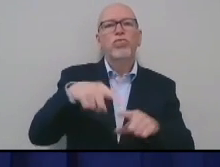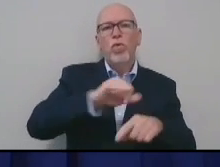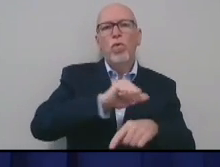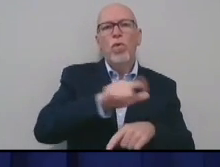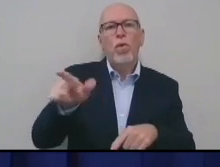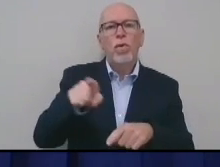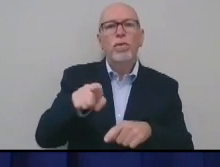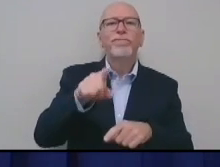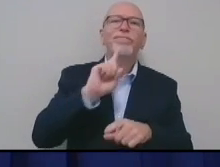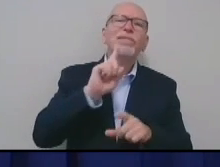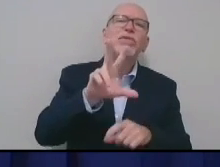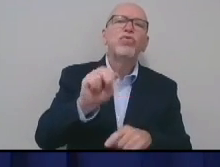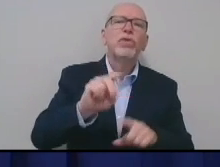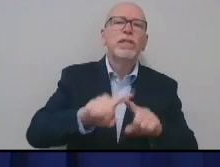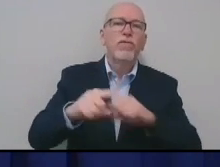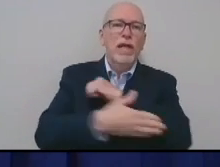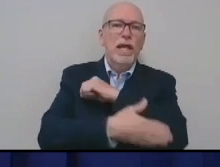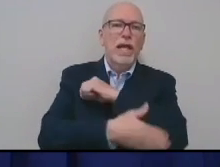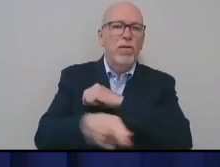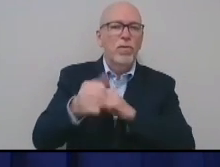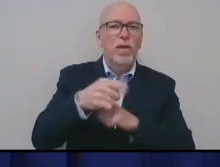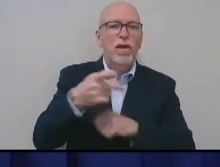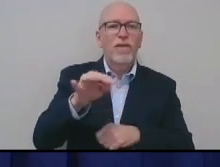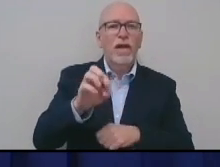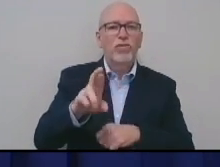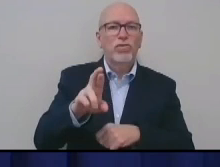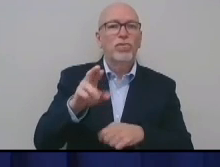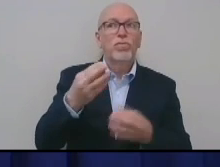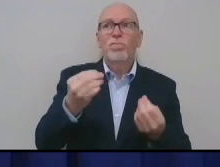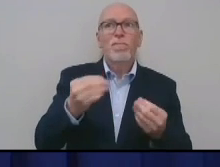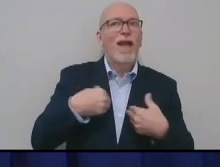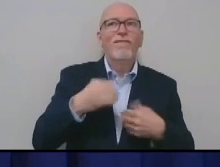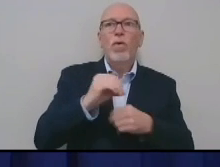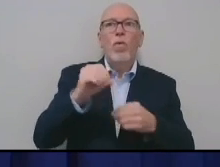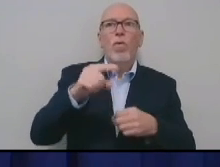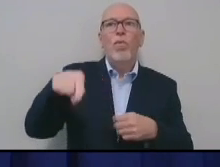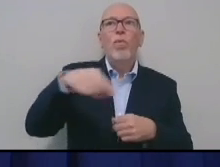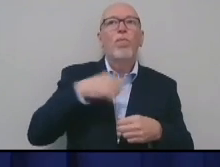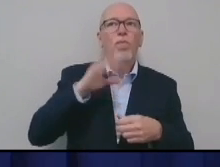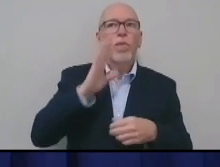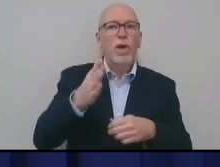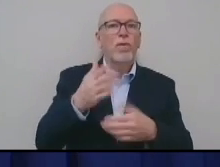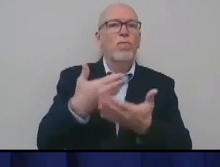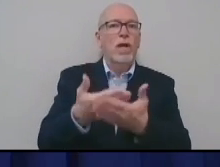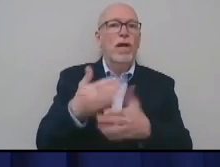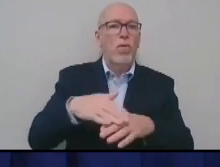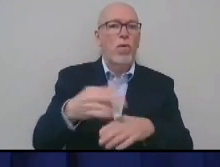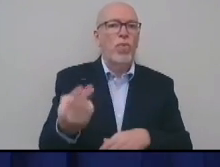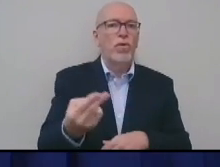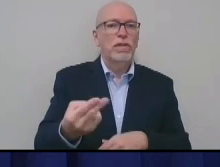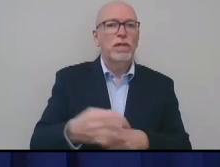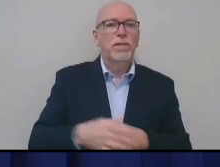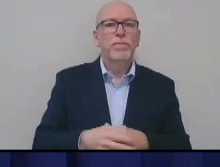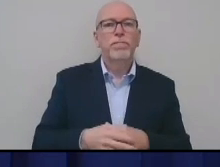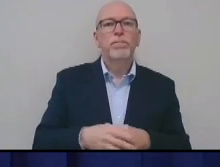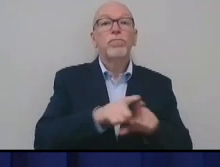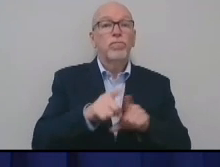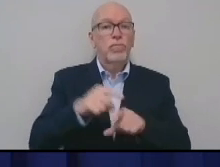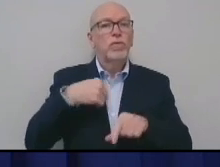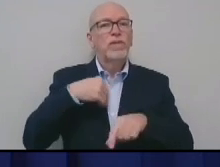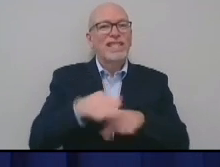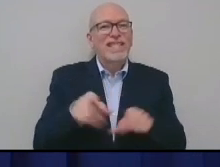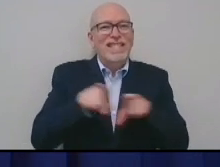counties that do not have any Pfizer providers. Those doses will arrive on Thursday. We also are sending the same